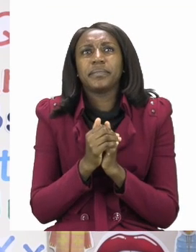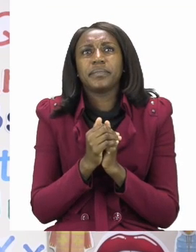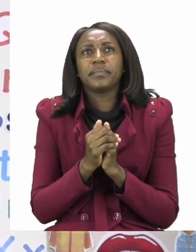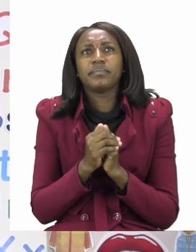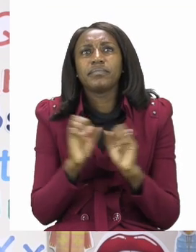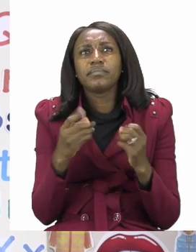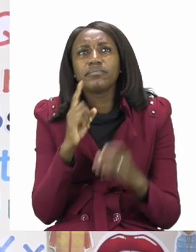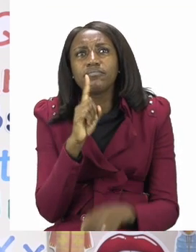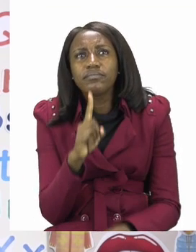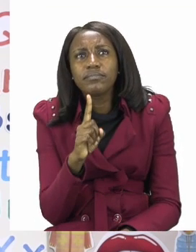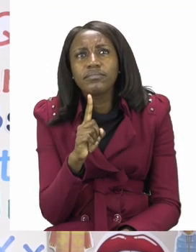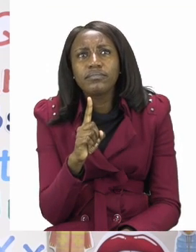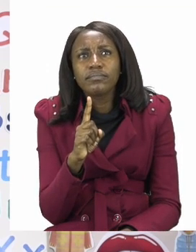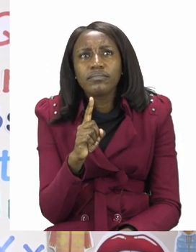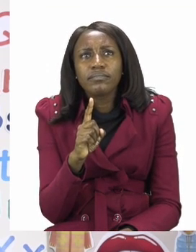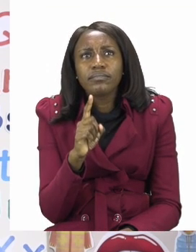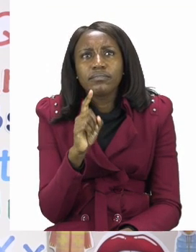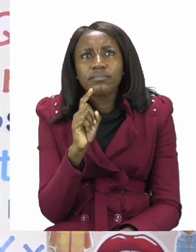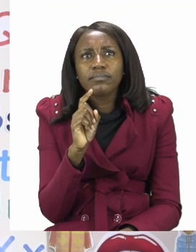are 1,